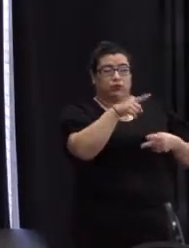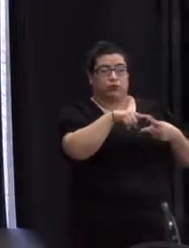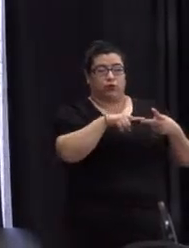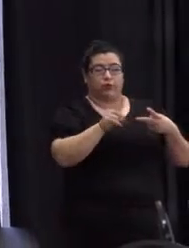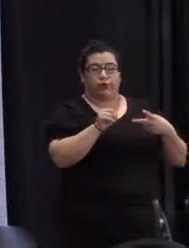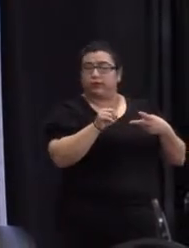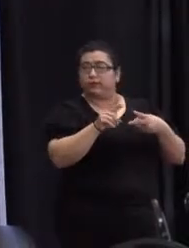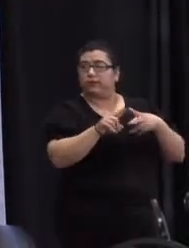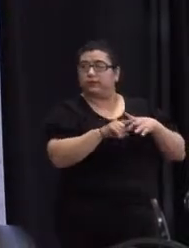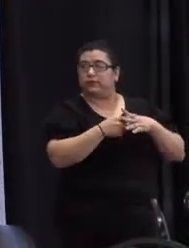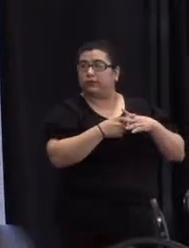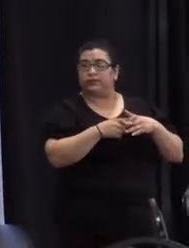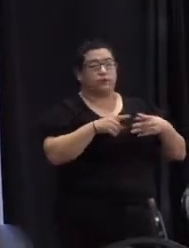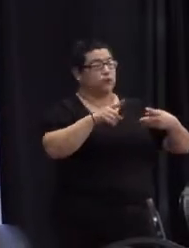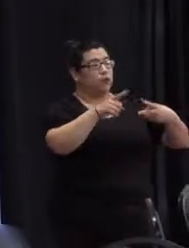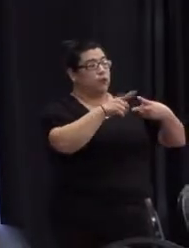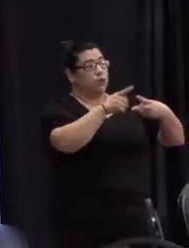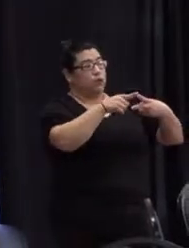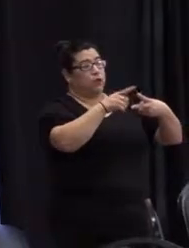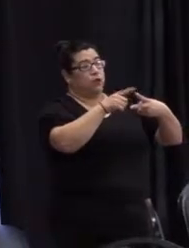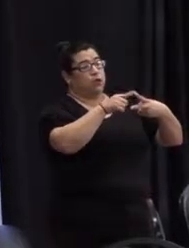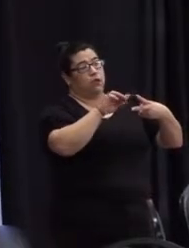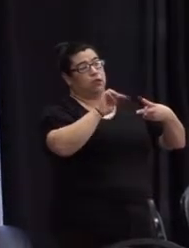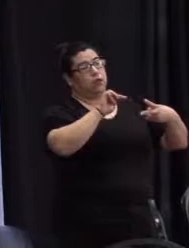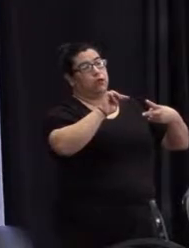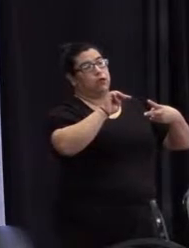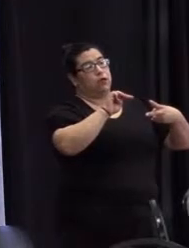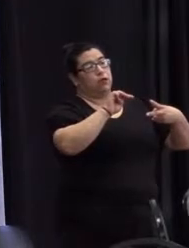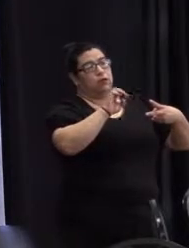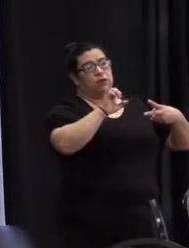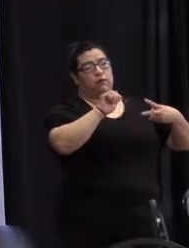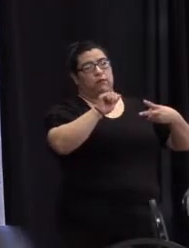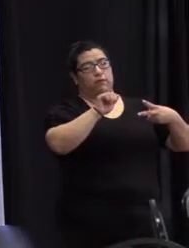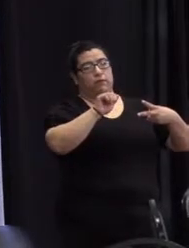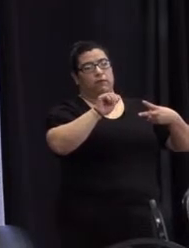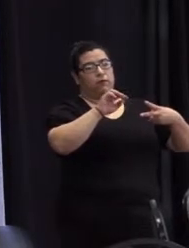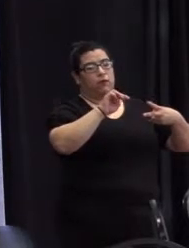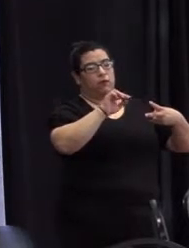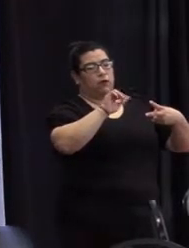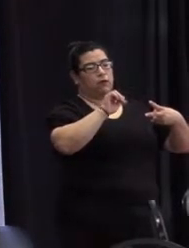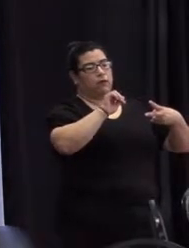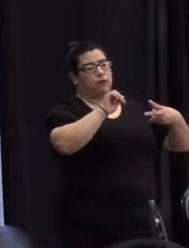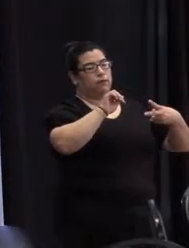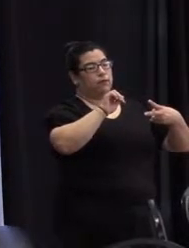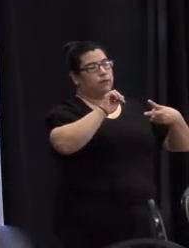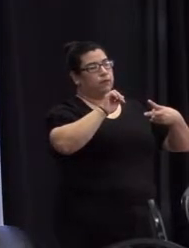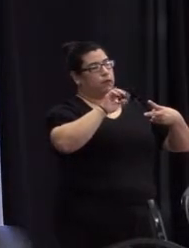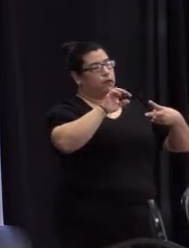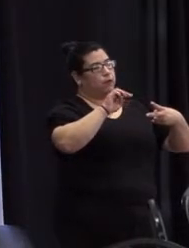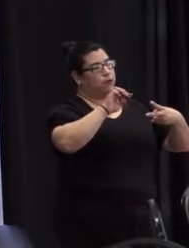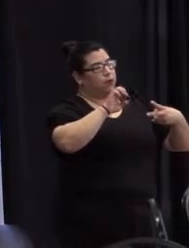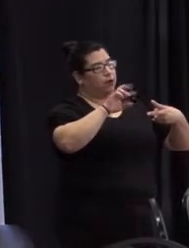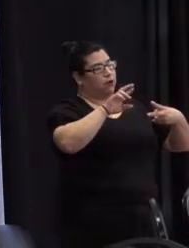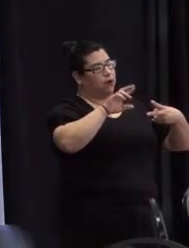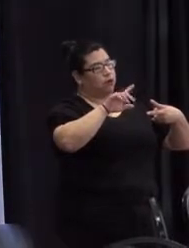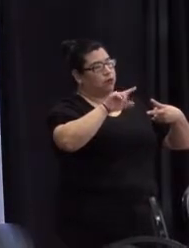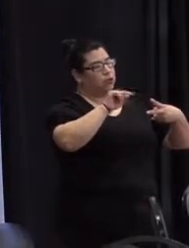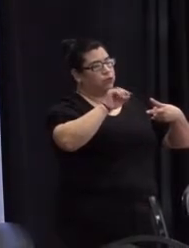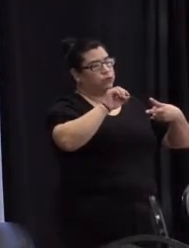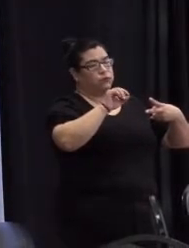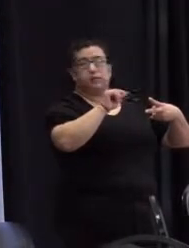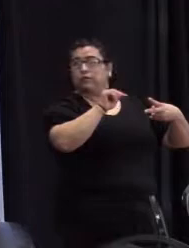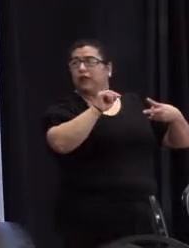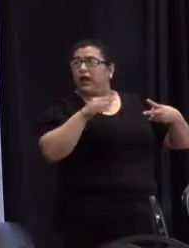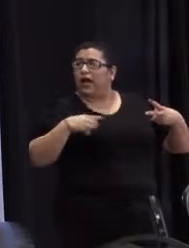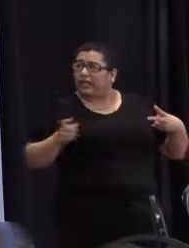start. One is called Merlot, M-E-R-L-O-T. This is a site. Do